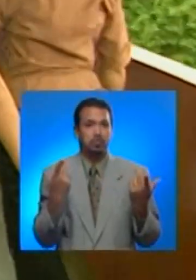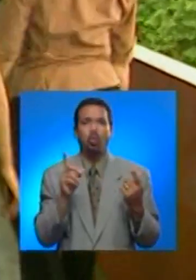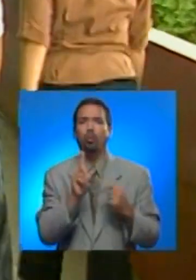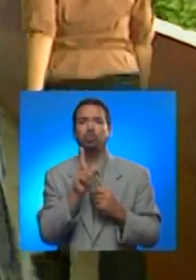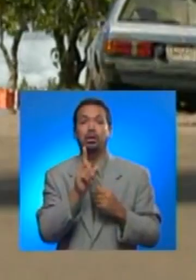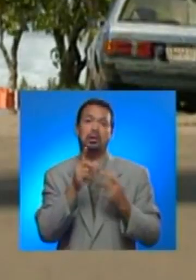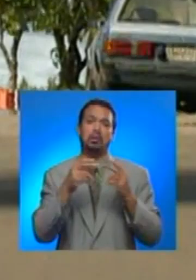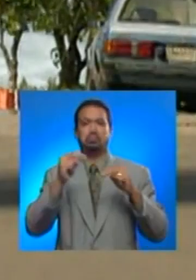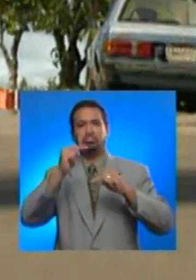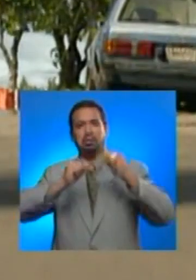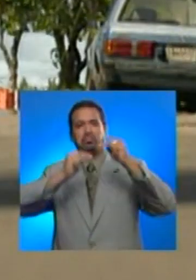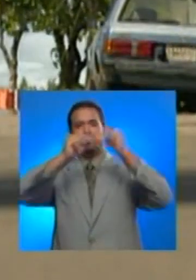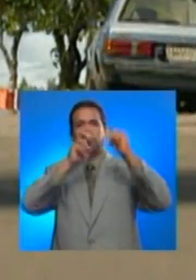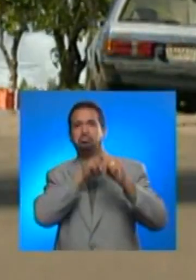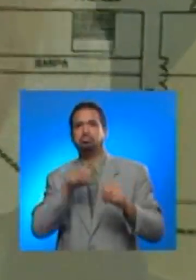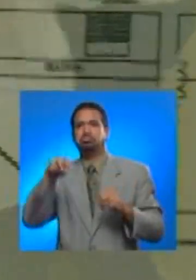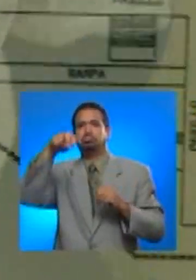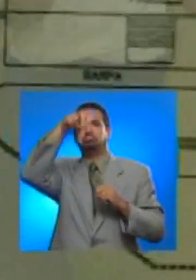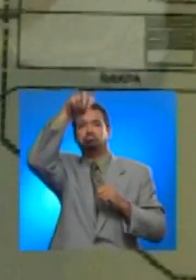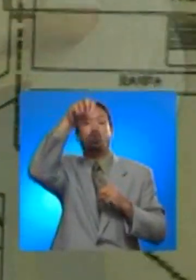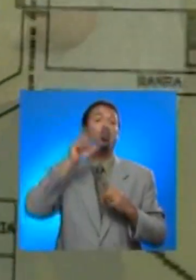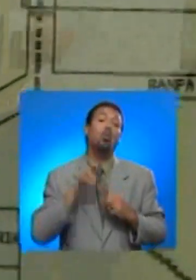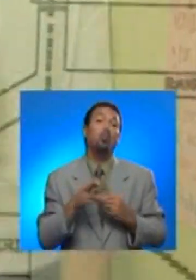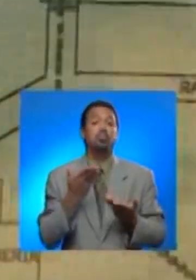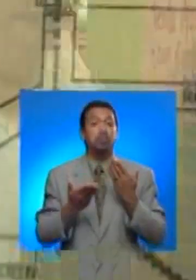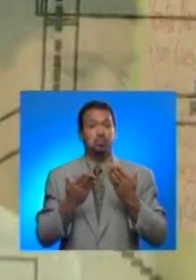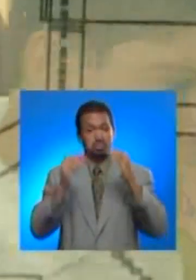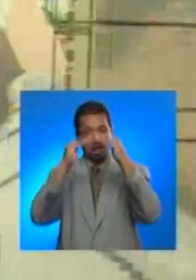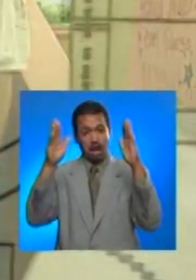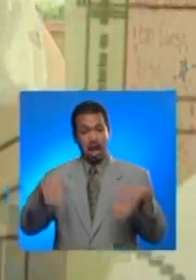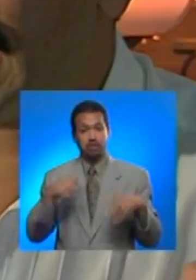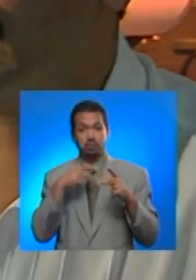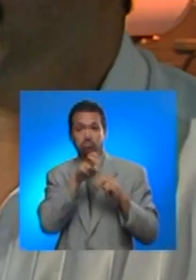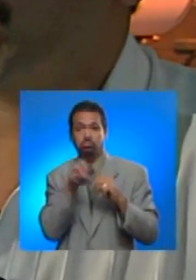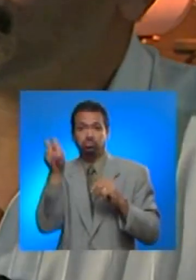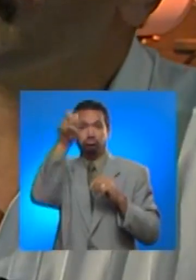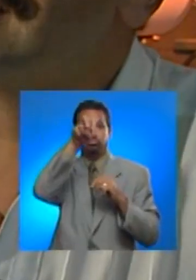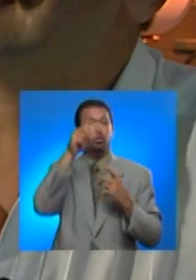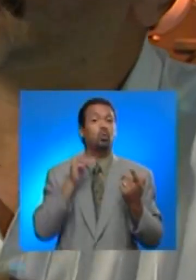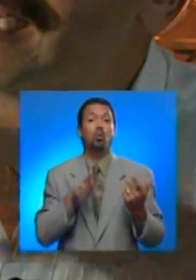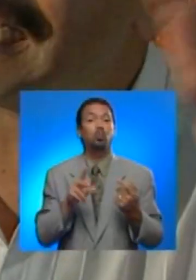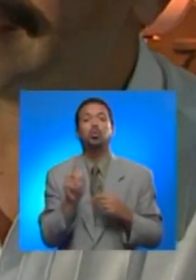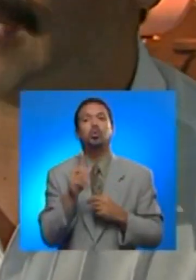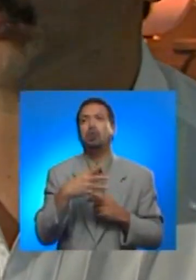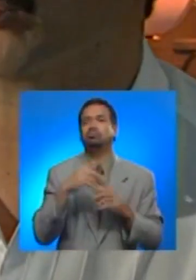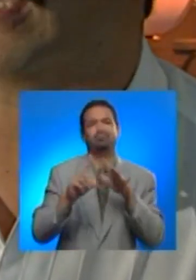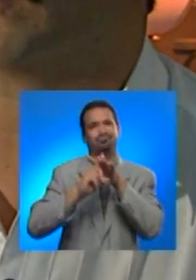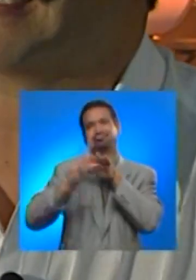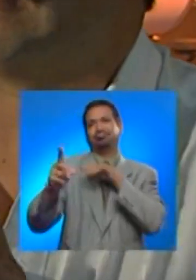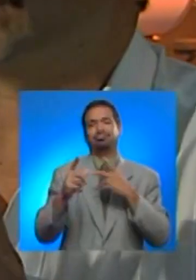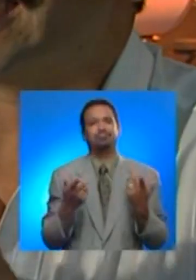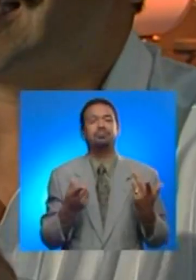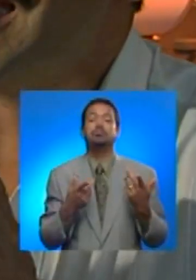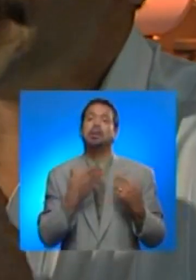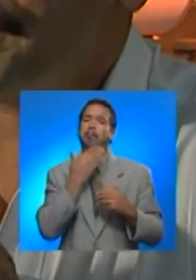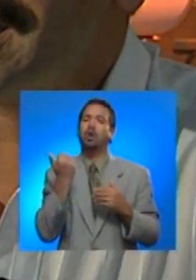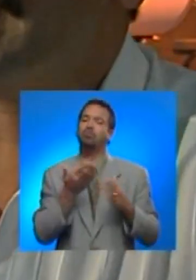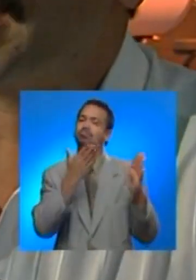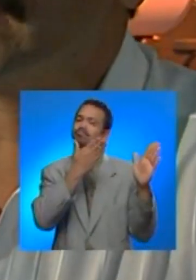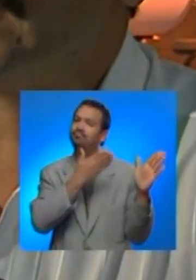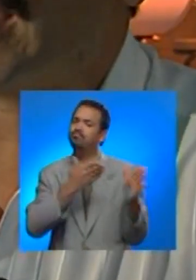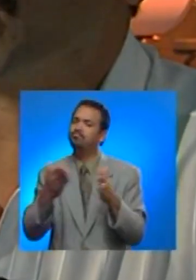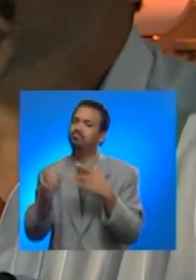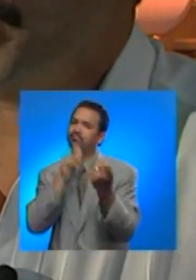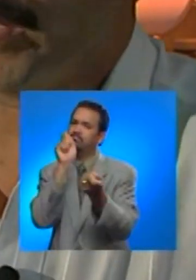to a 5th floor, climb up on your roof, or go to another place. This has to be well planned, because